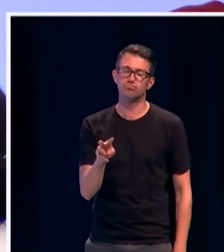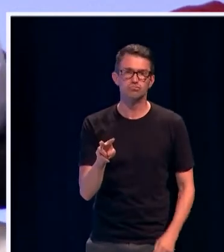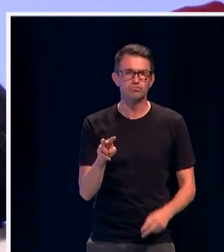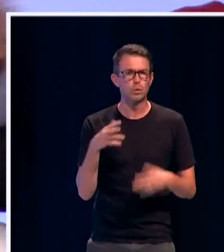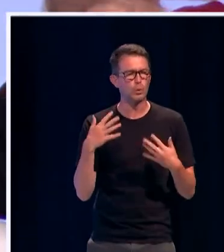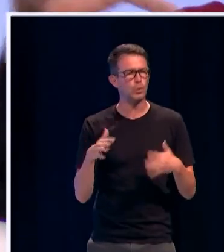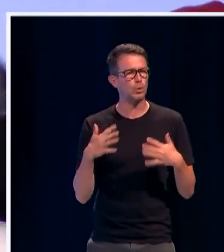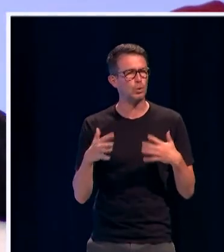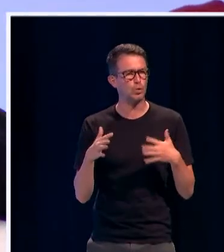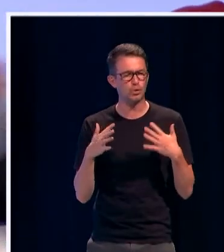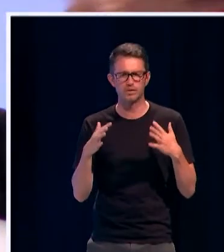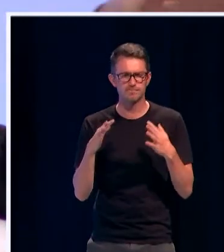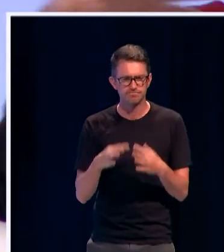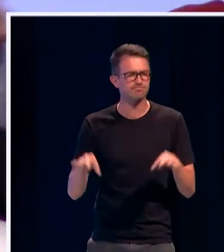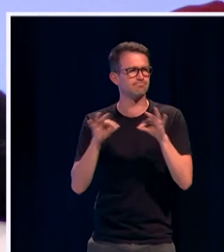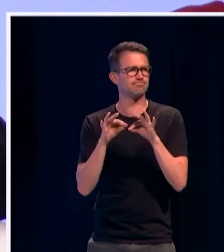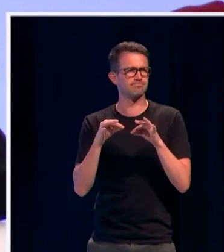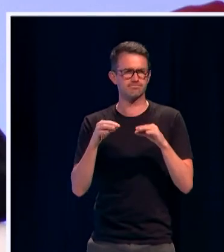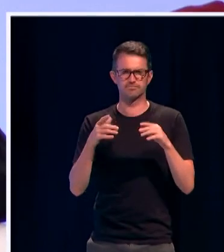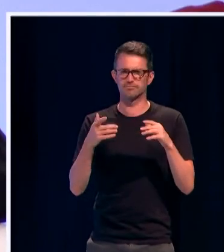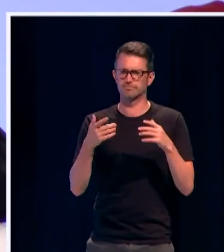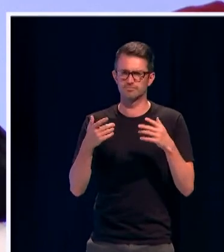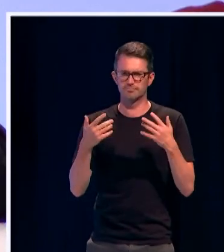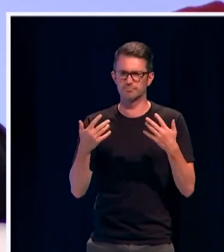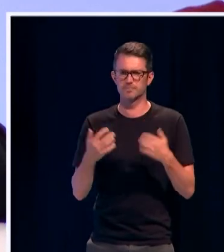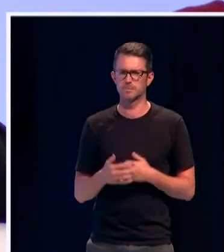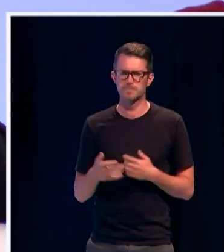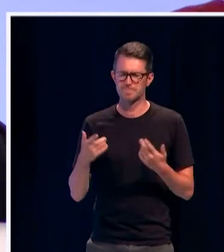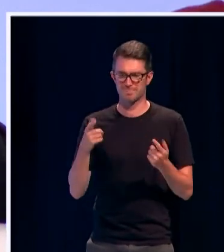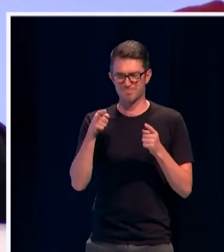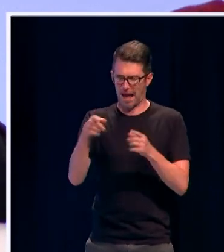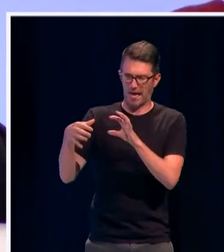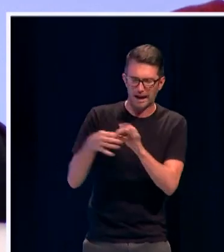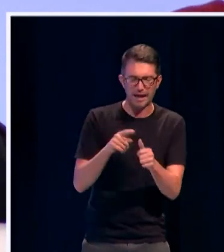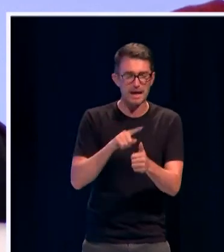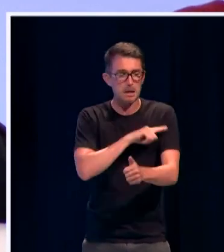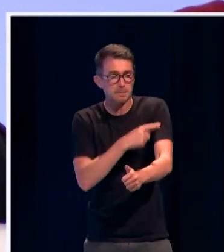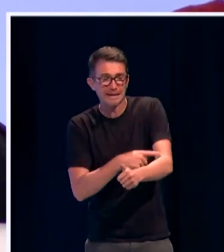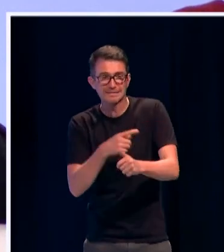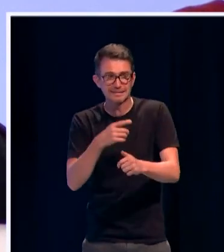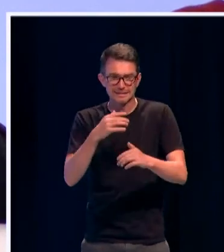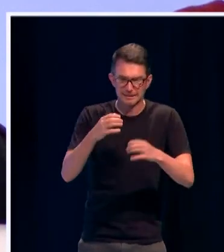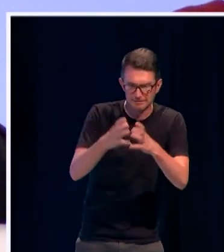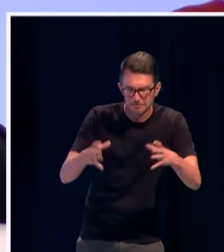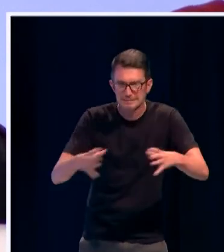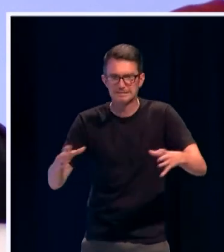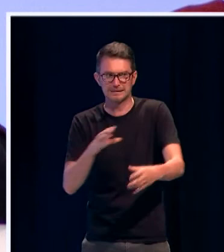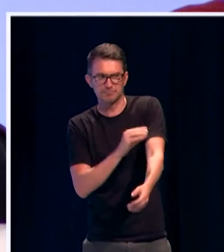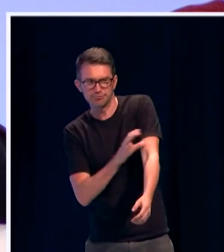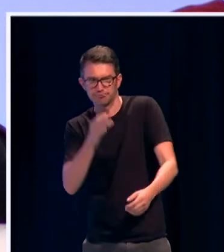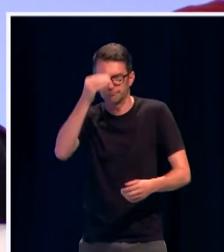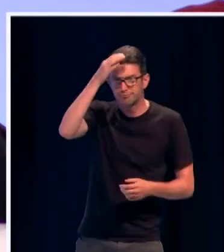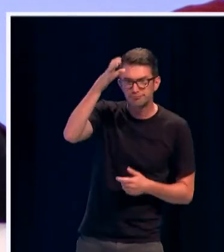people disappear. I think that I'm rather optimistic